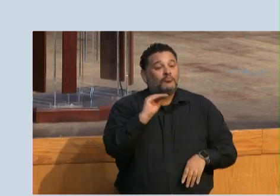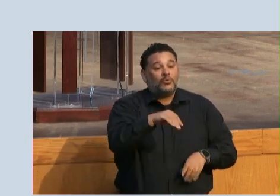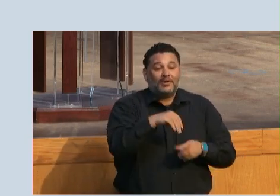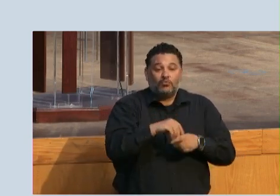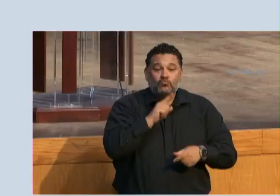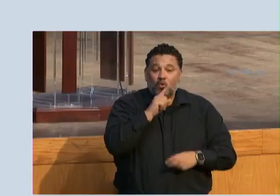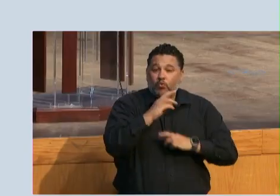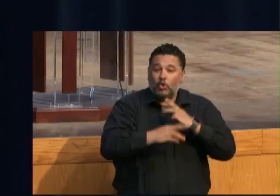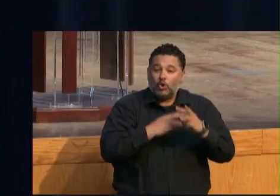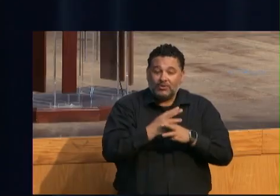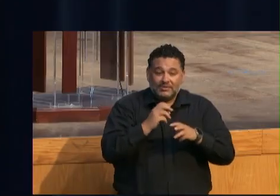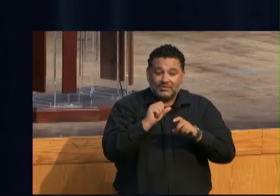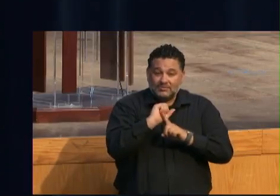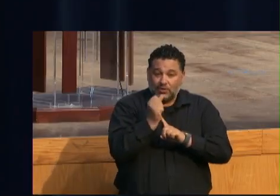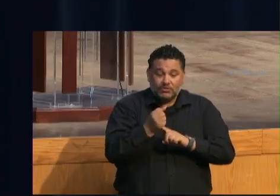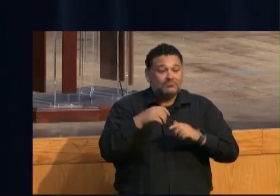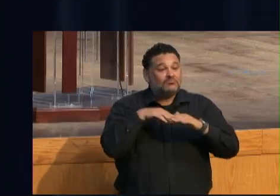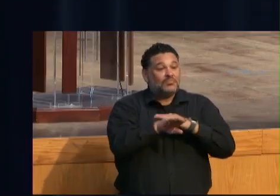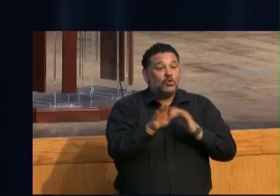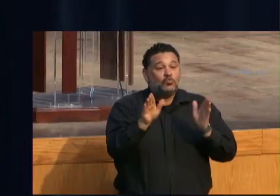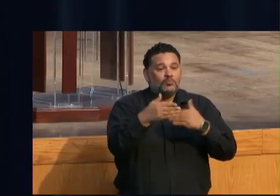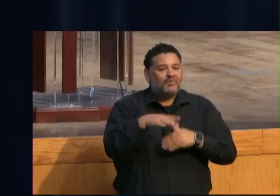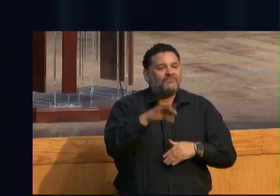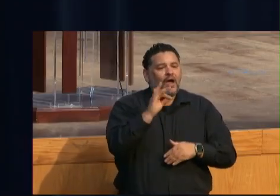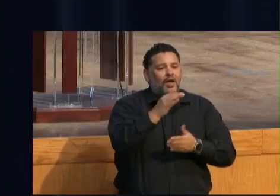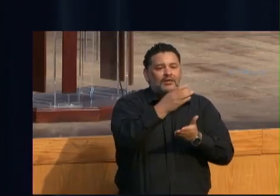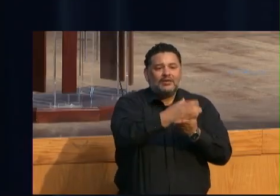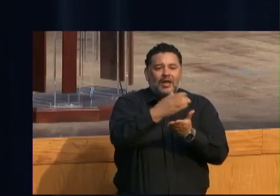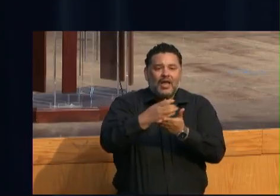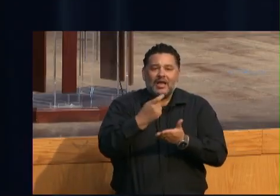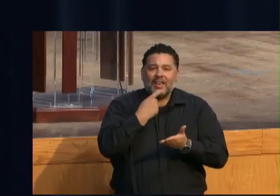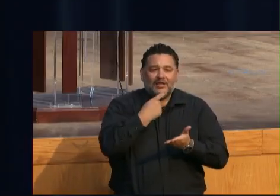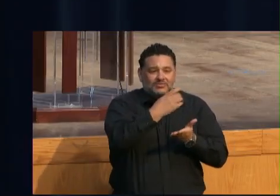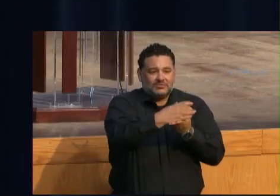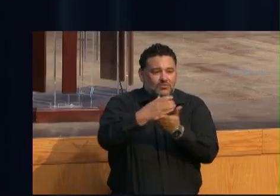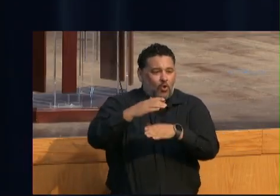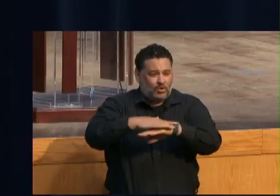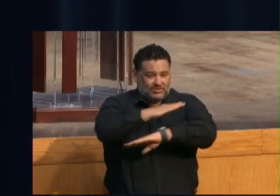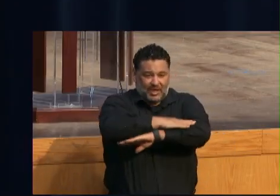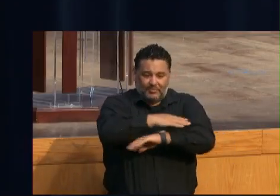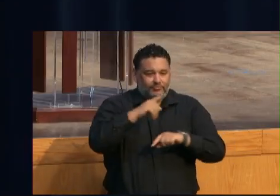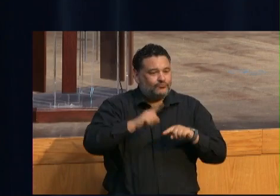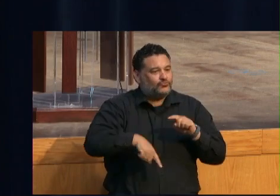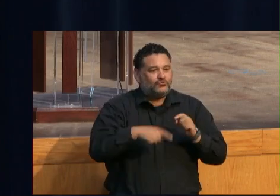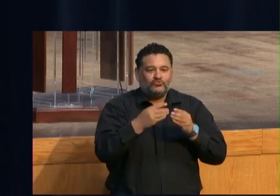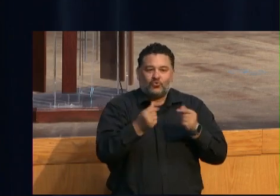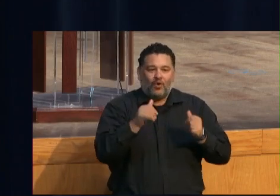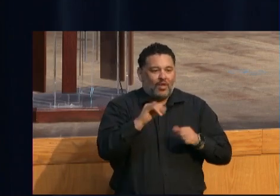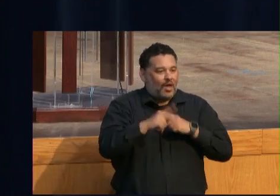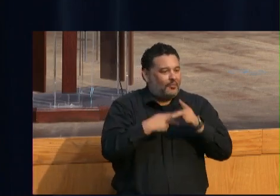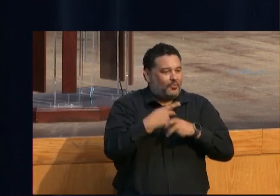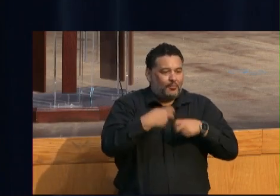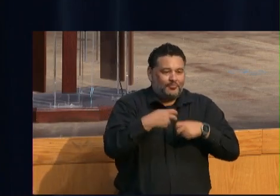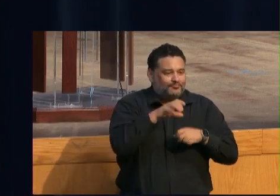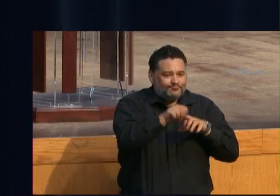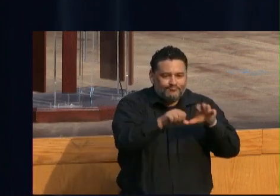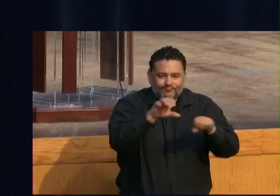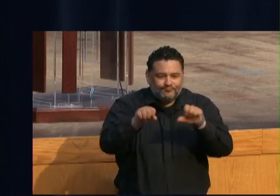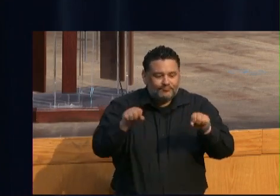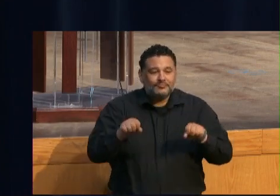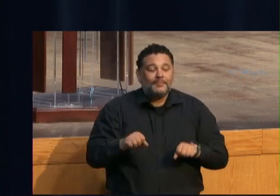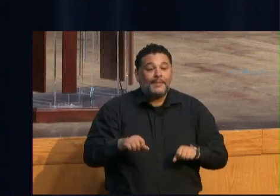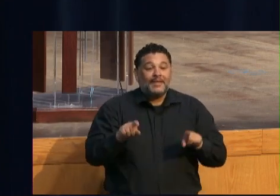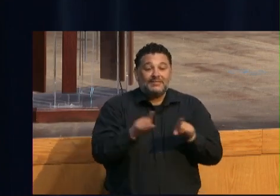of enter the room, find the glasses that are on the table. They couldn't solve that kind of a problem. At the same time,